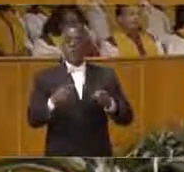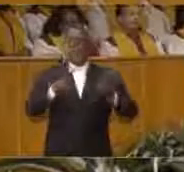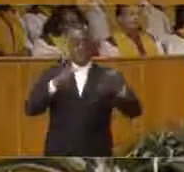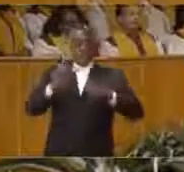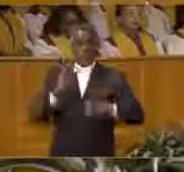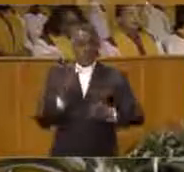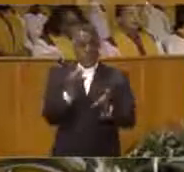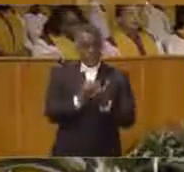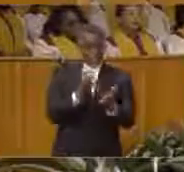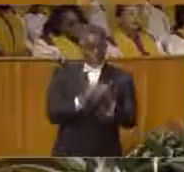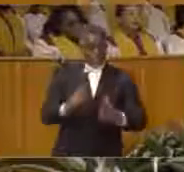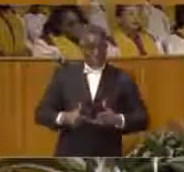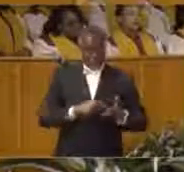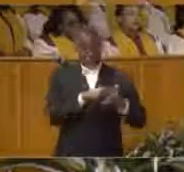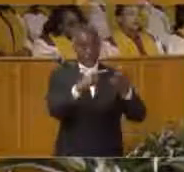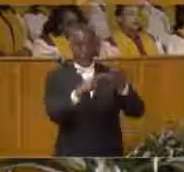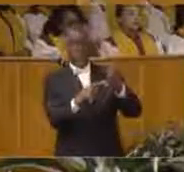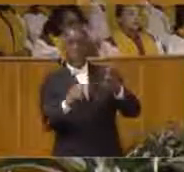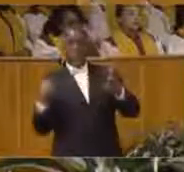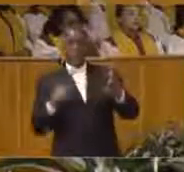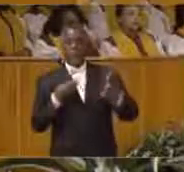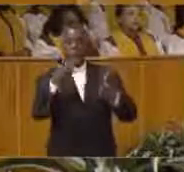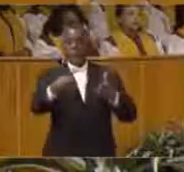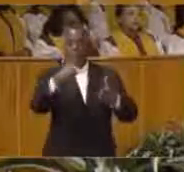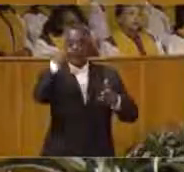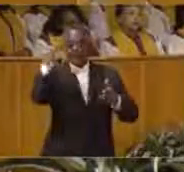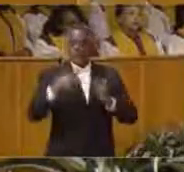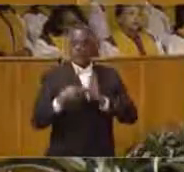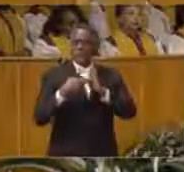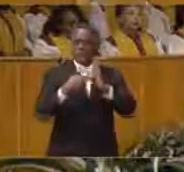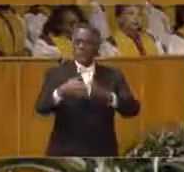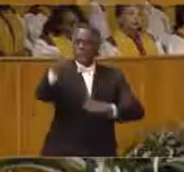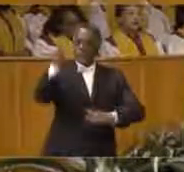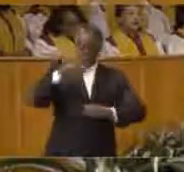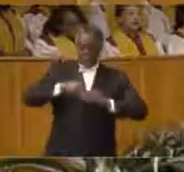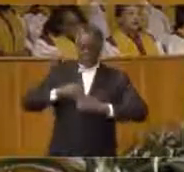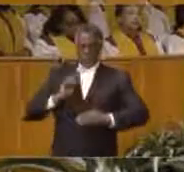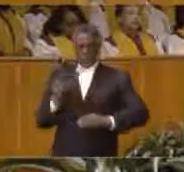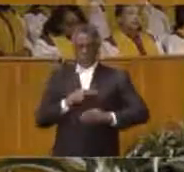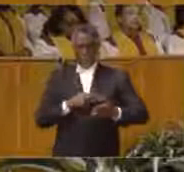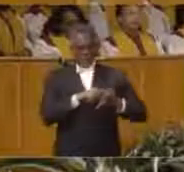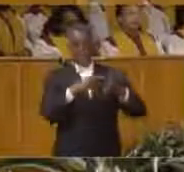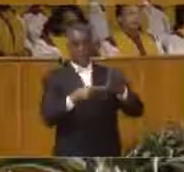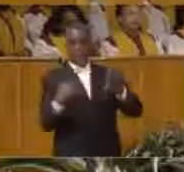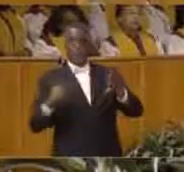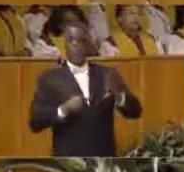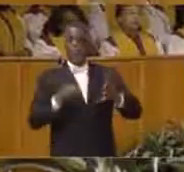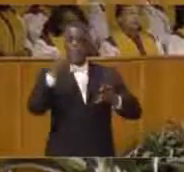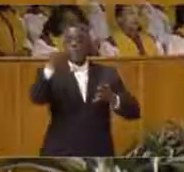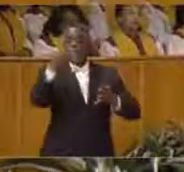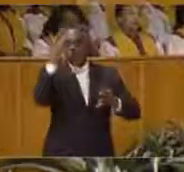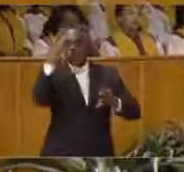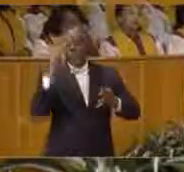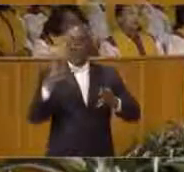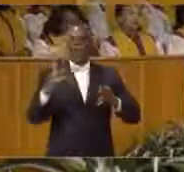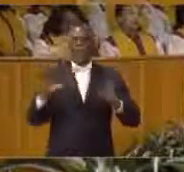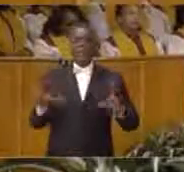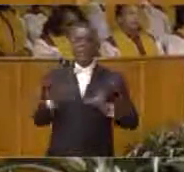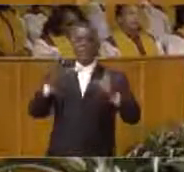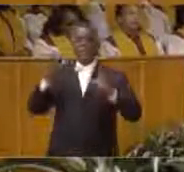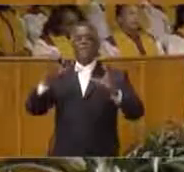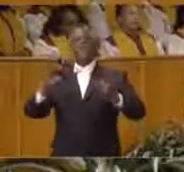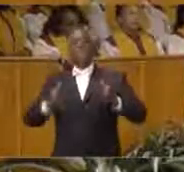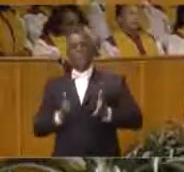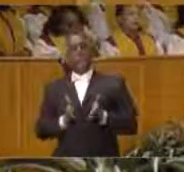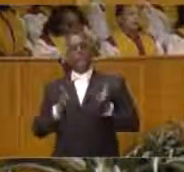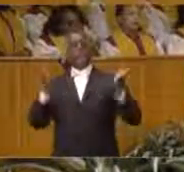governs our own financial life. We give because it reveals the God in us. We give because it's an act of